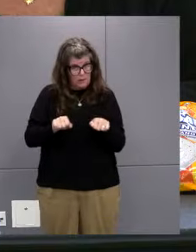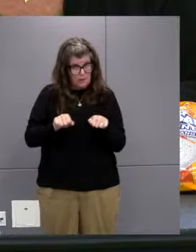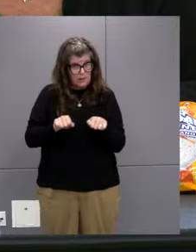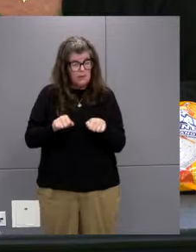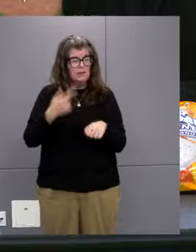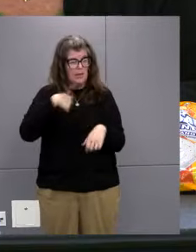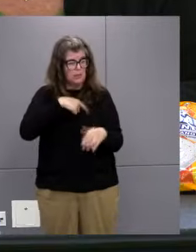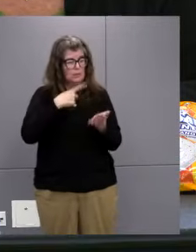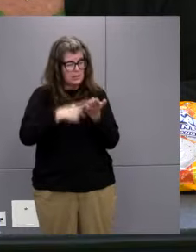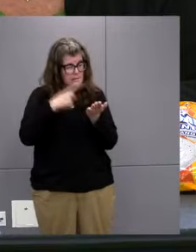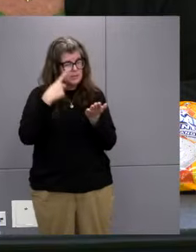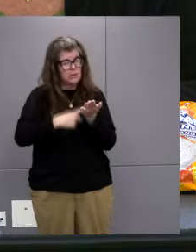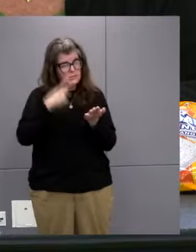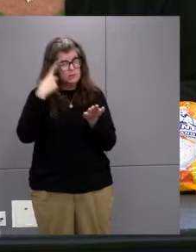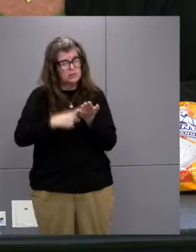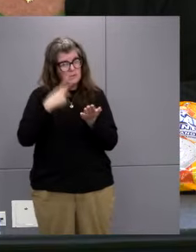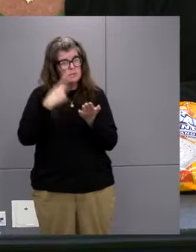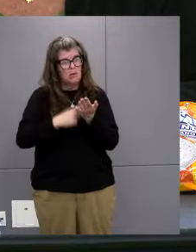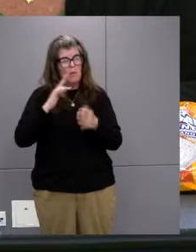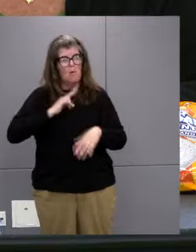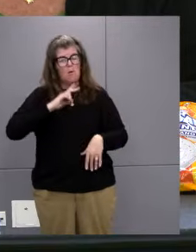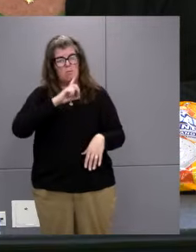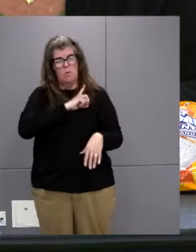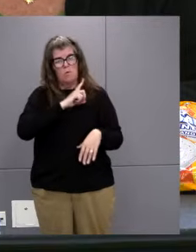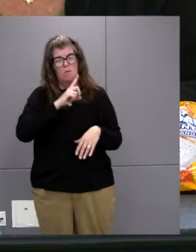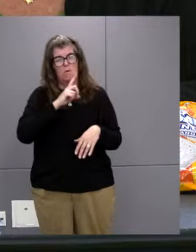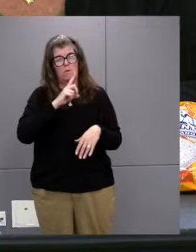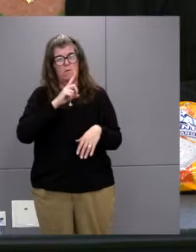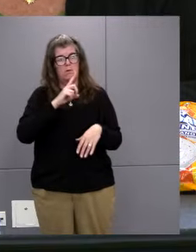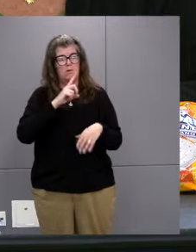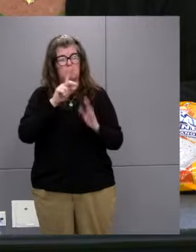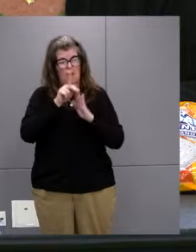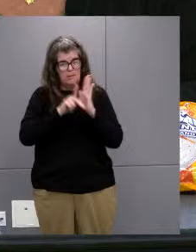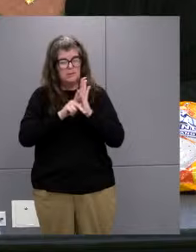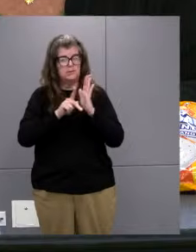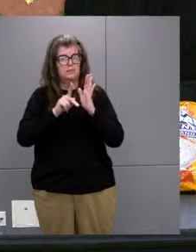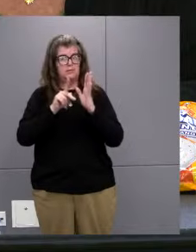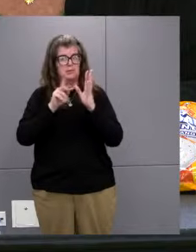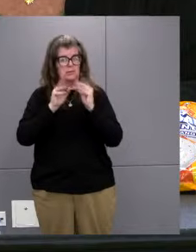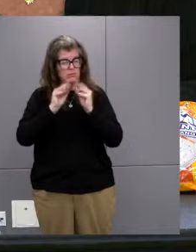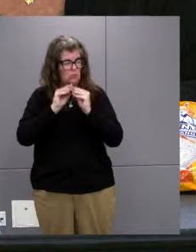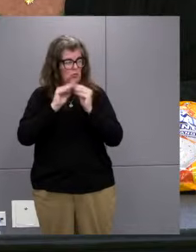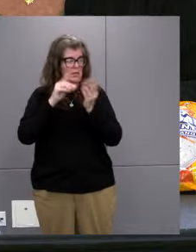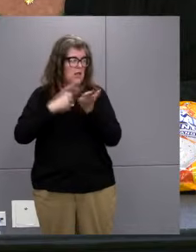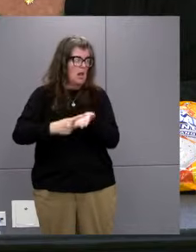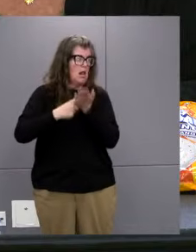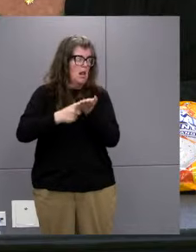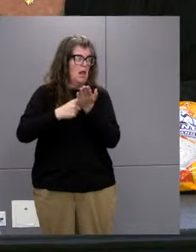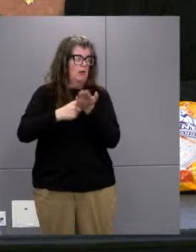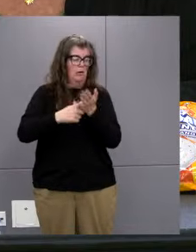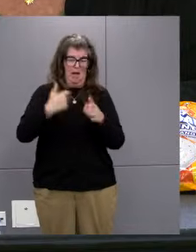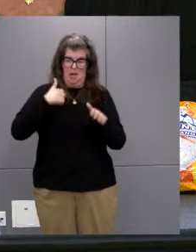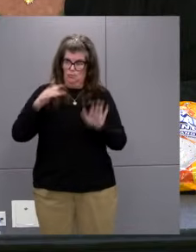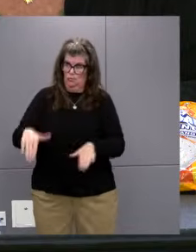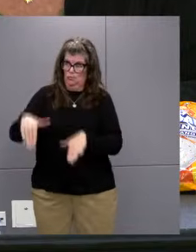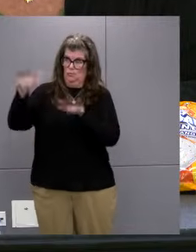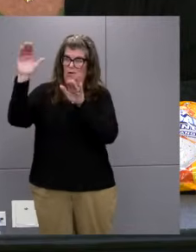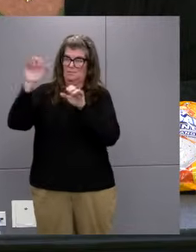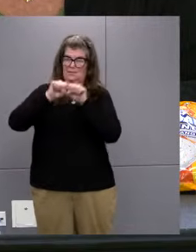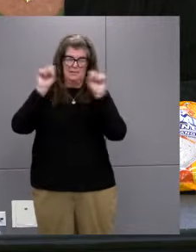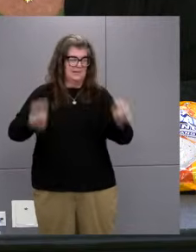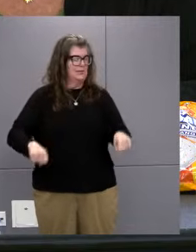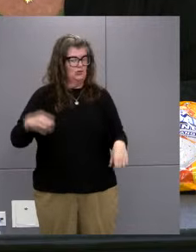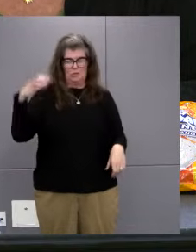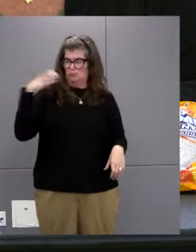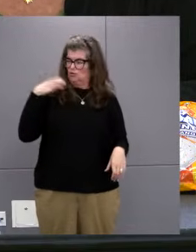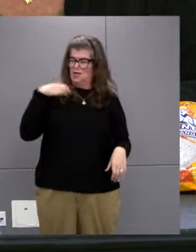in the board policy meeting as well. I grew up in a system where, the chair did not